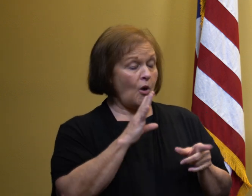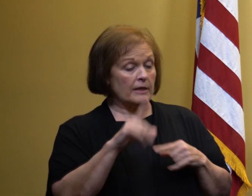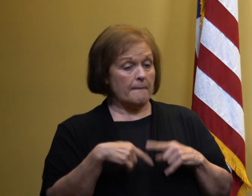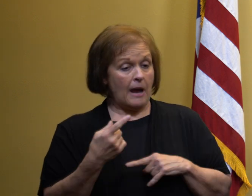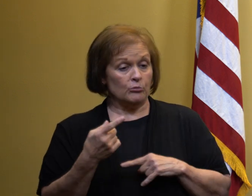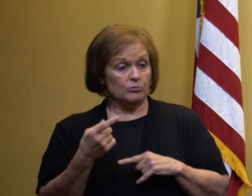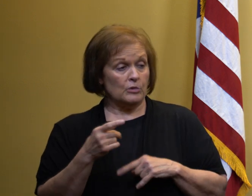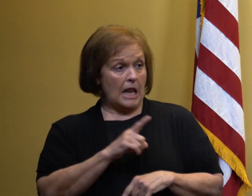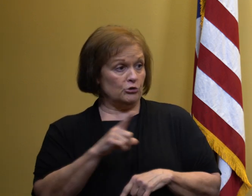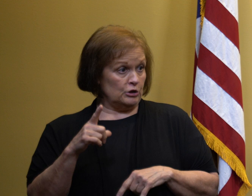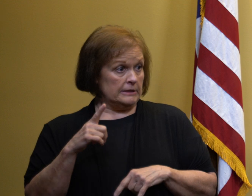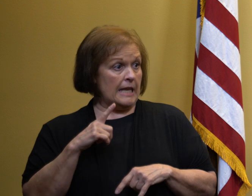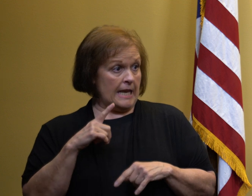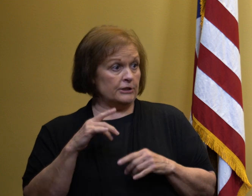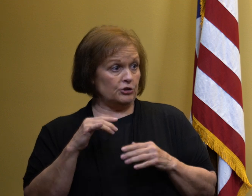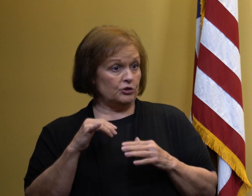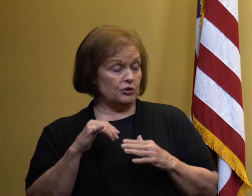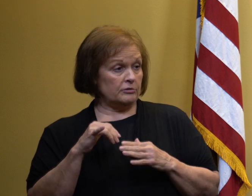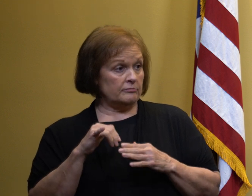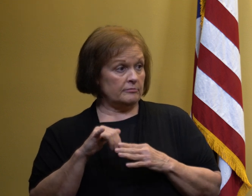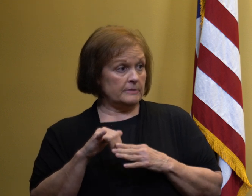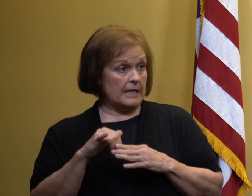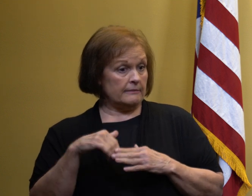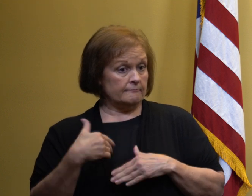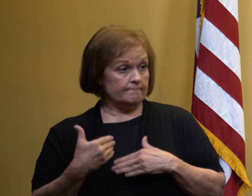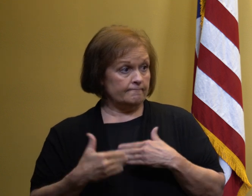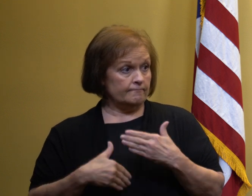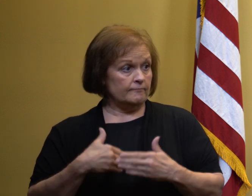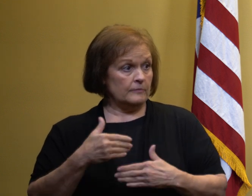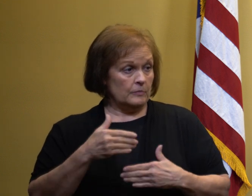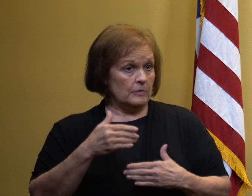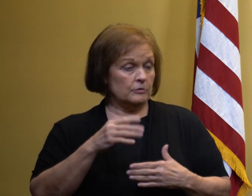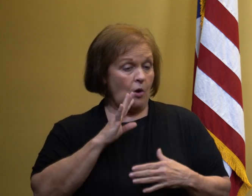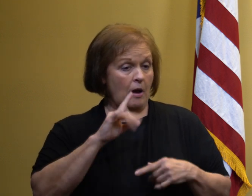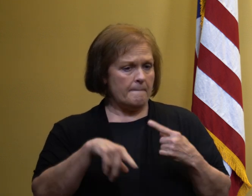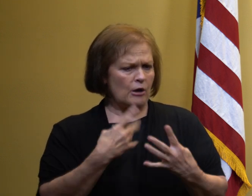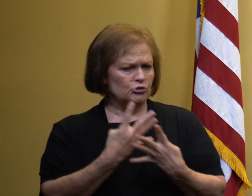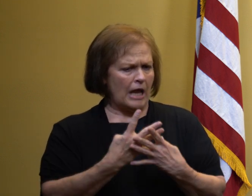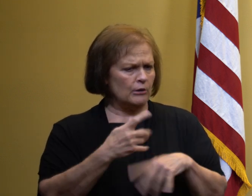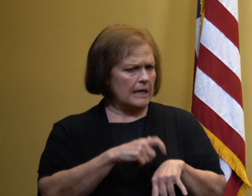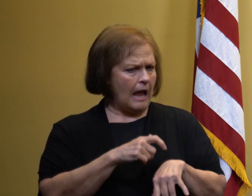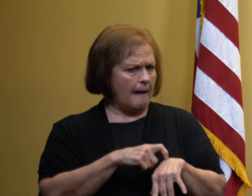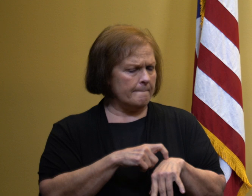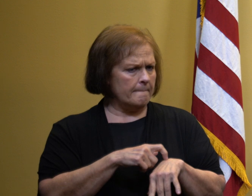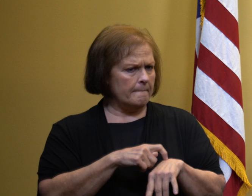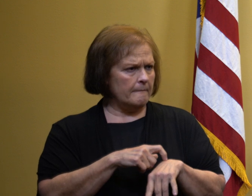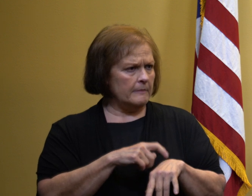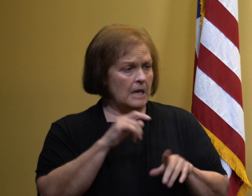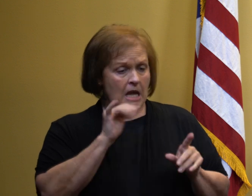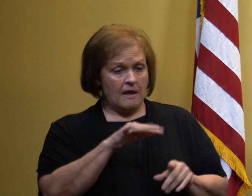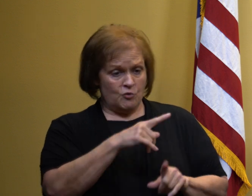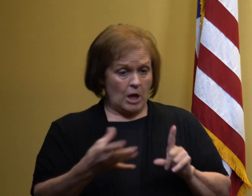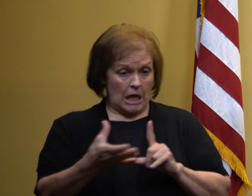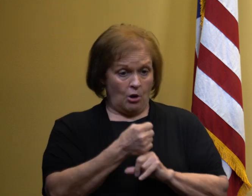about legislation that's moving through that would guarantee jail time. Tell me about it. Yeah, if you get